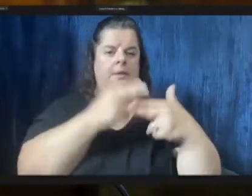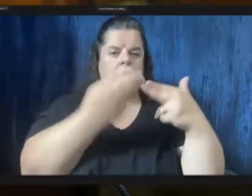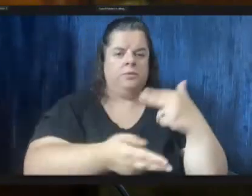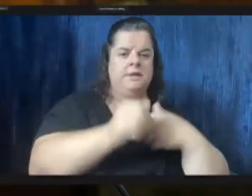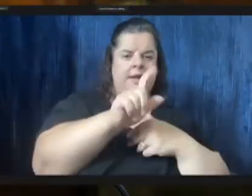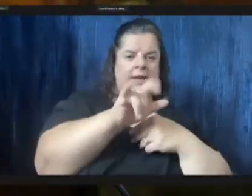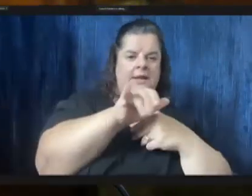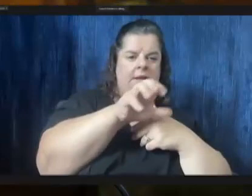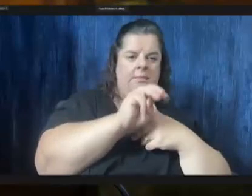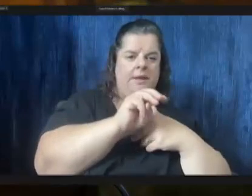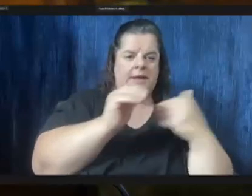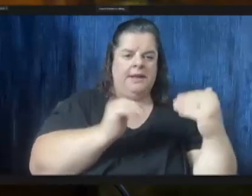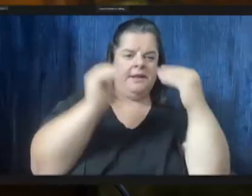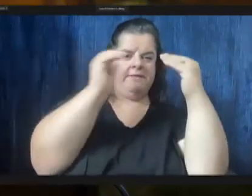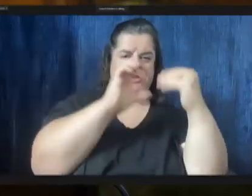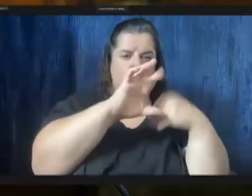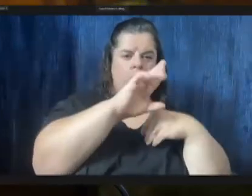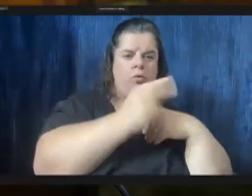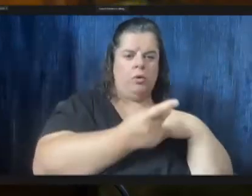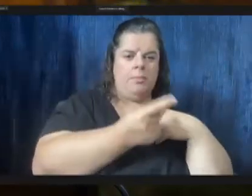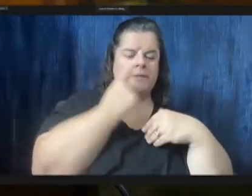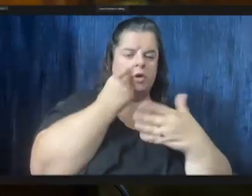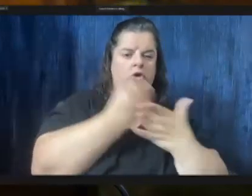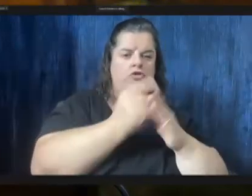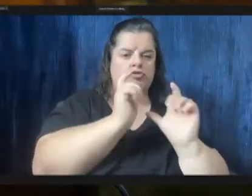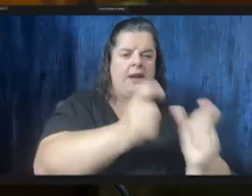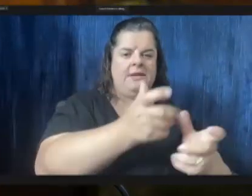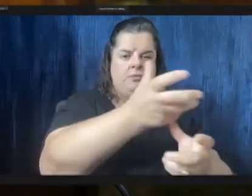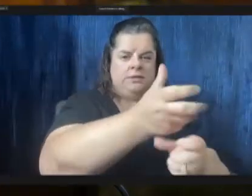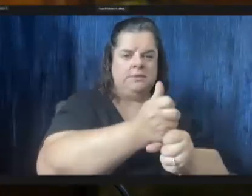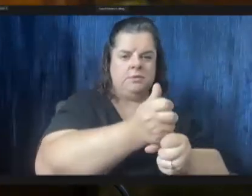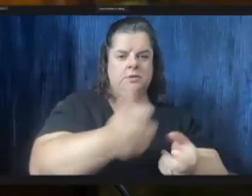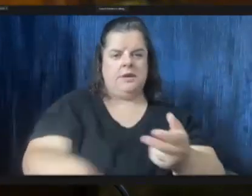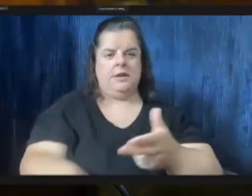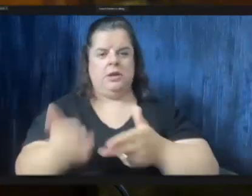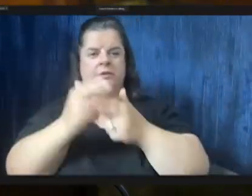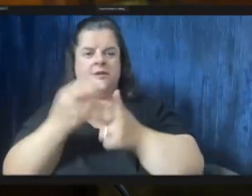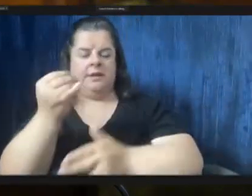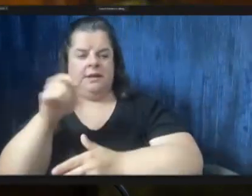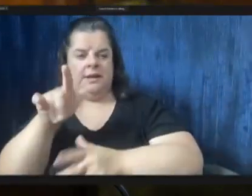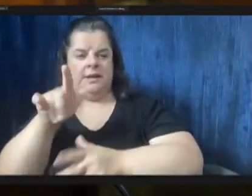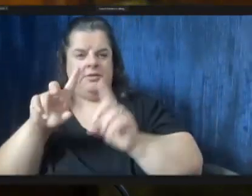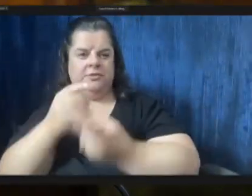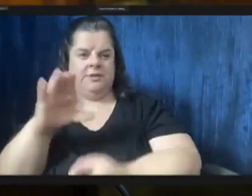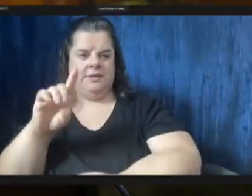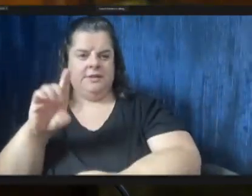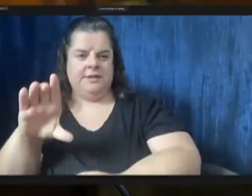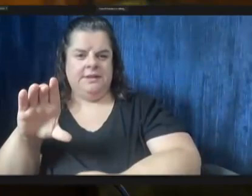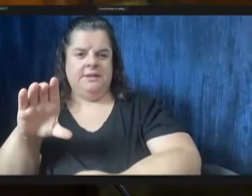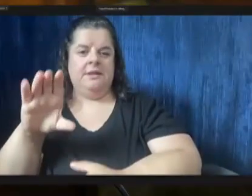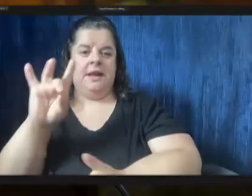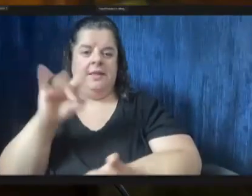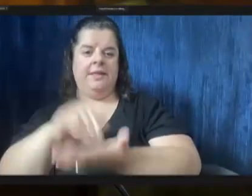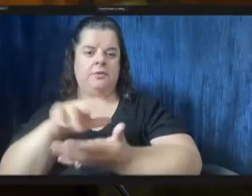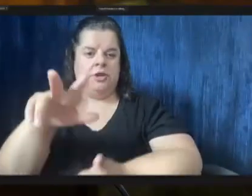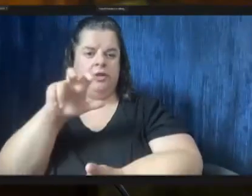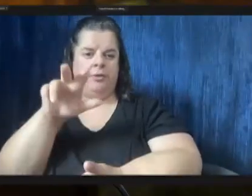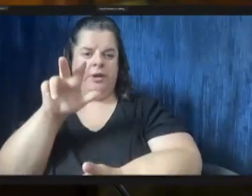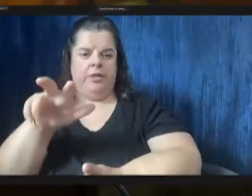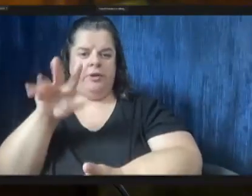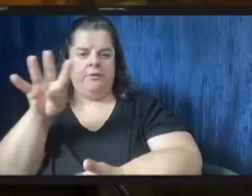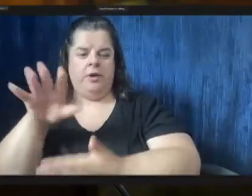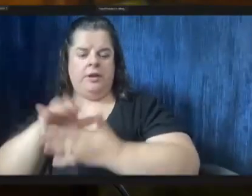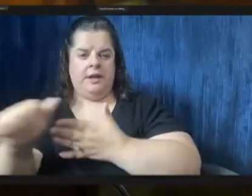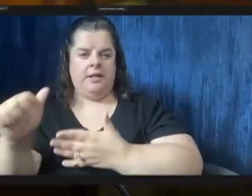reducing Axiom Advancement Corporation as a grant recipient and increasing Hill District CDC by $8,334